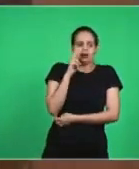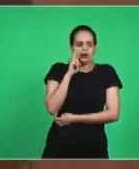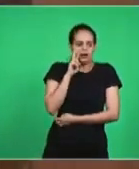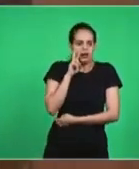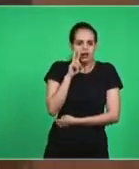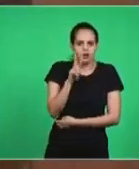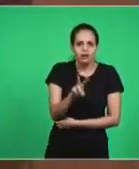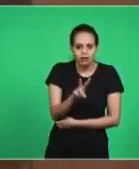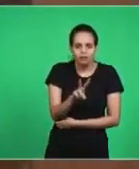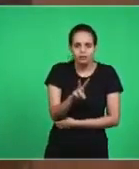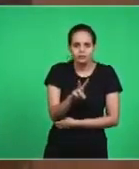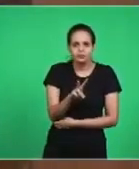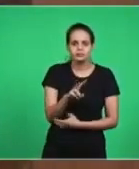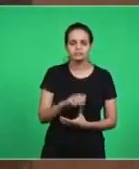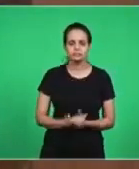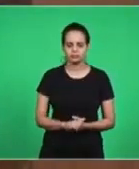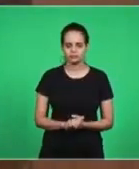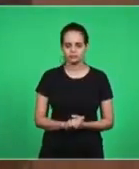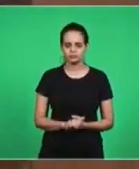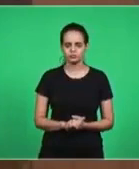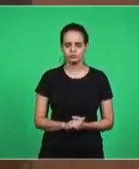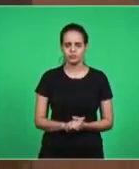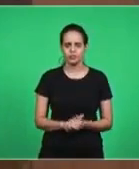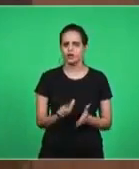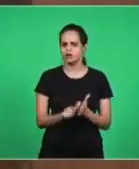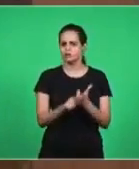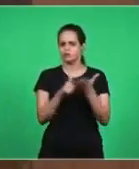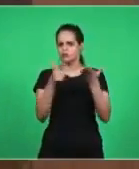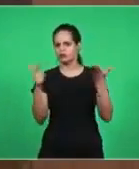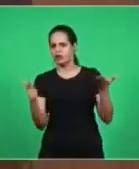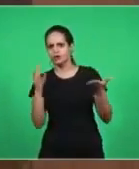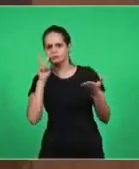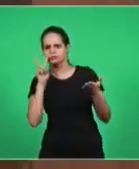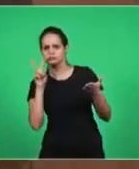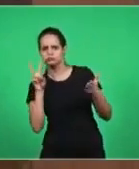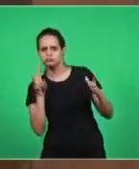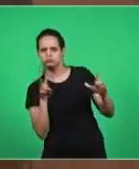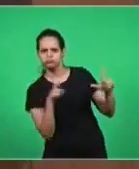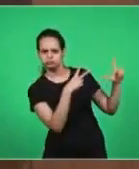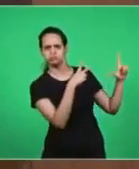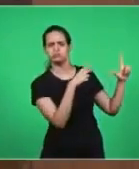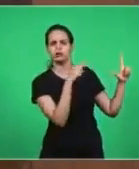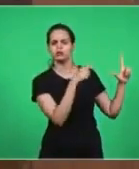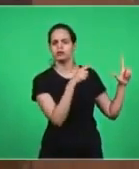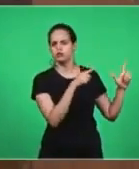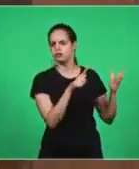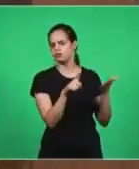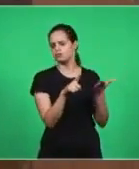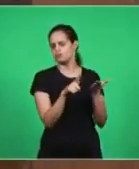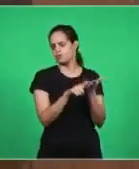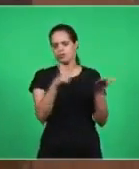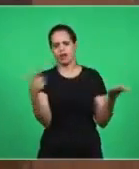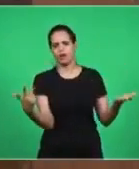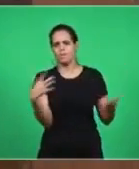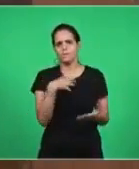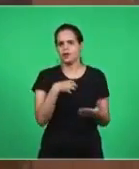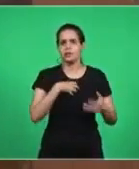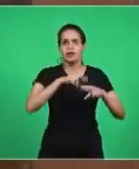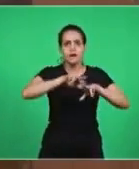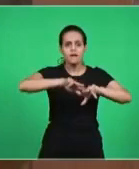We're seeing the newspapers there. We're seeing everything regarding in Bahia and many